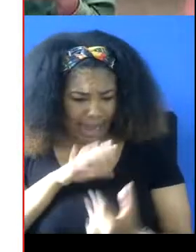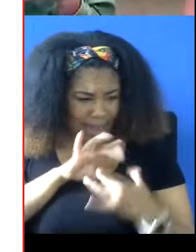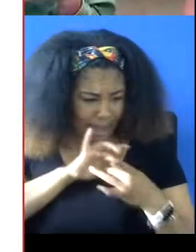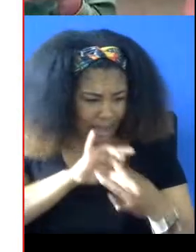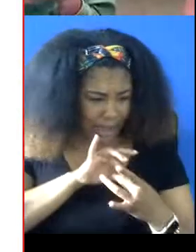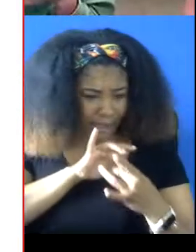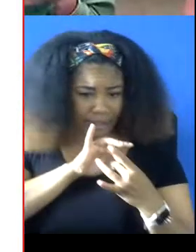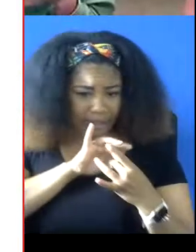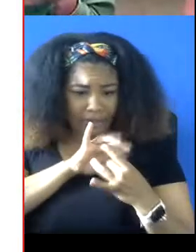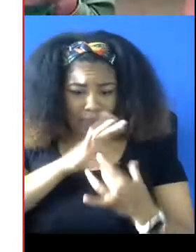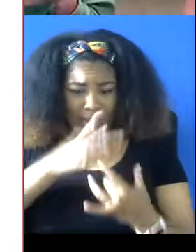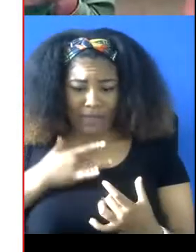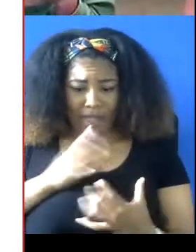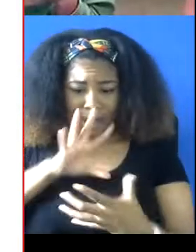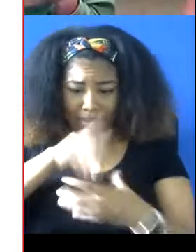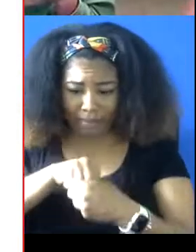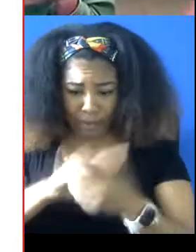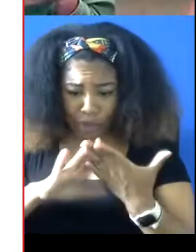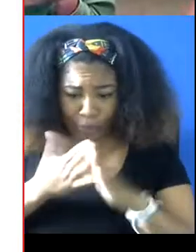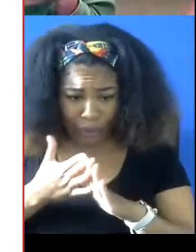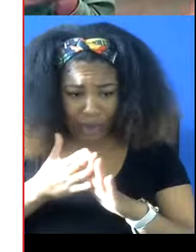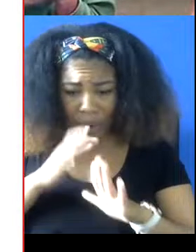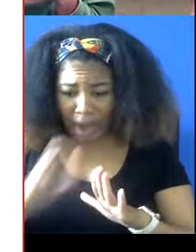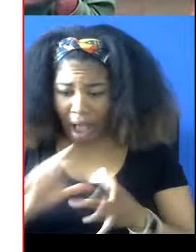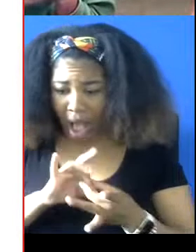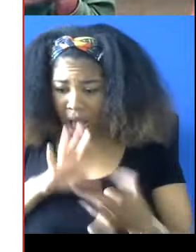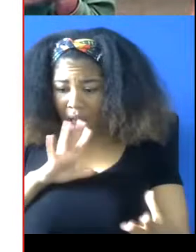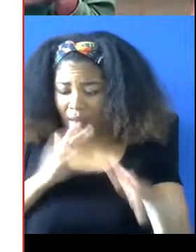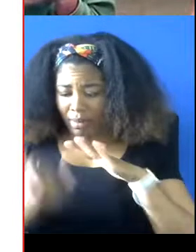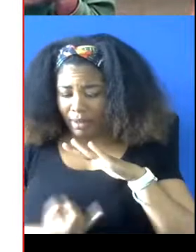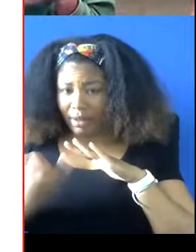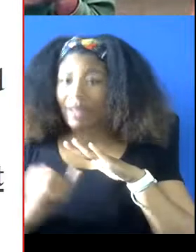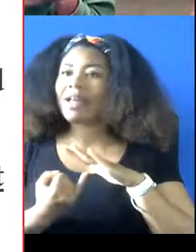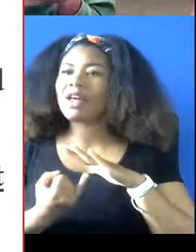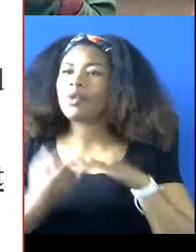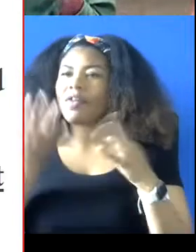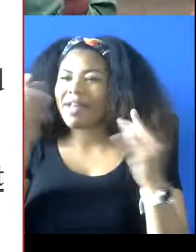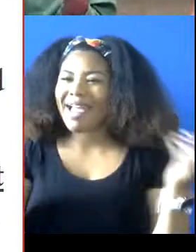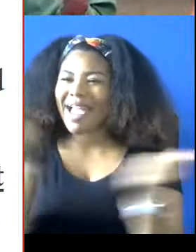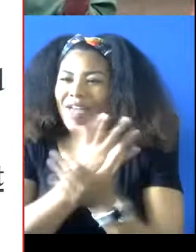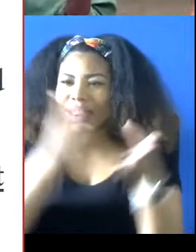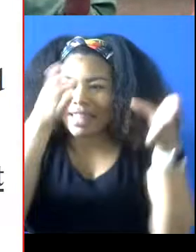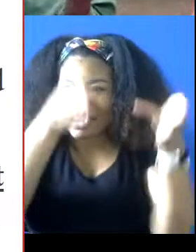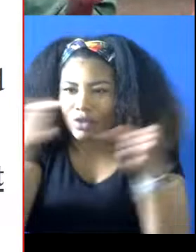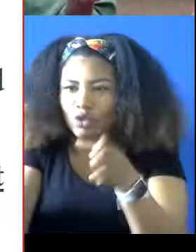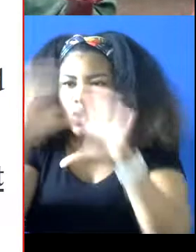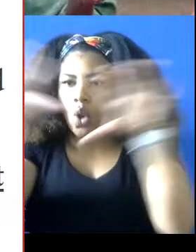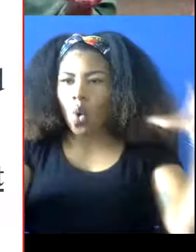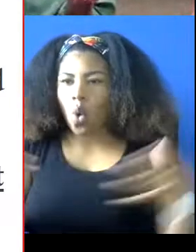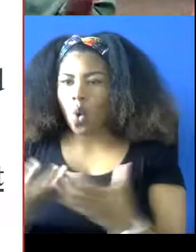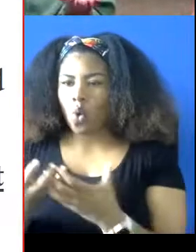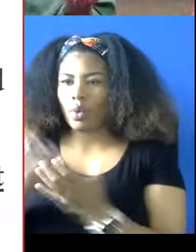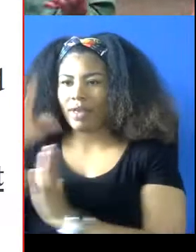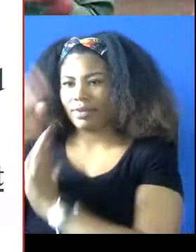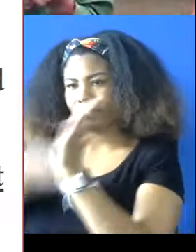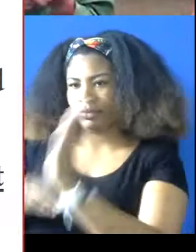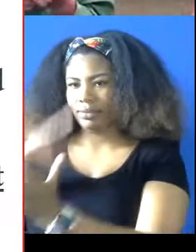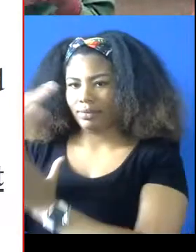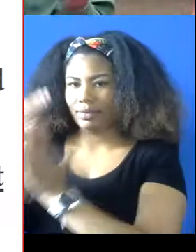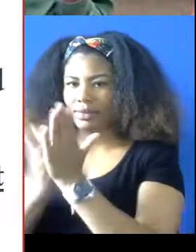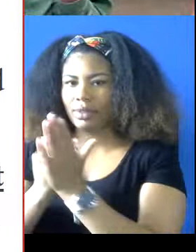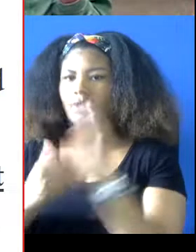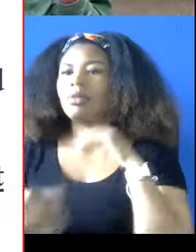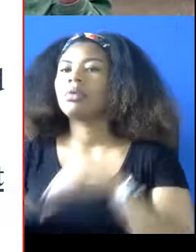about. But it is something that we approach when we design lessons. So what is multidimensional